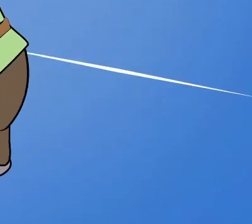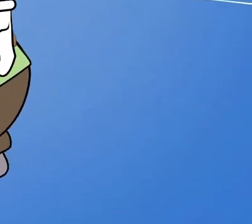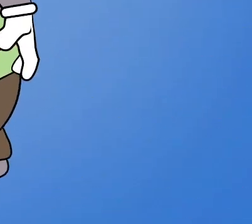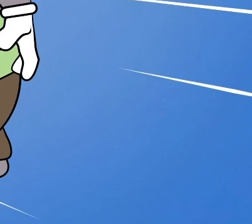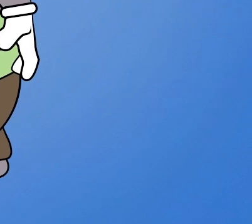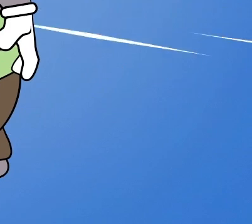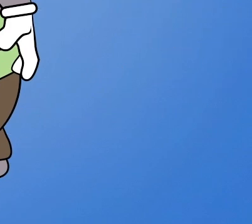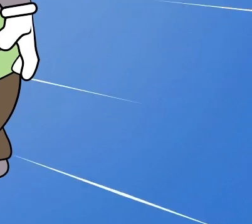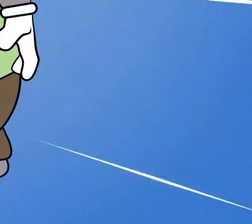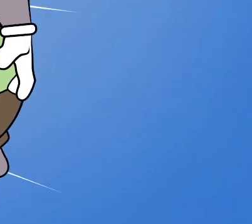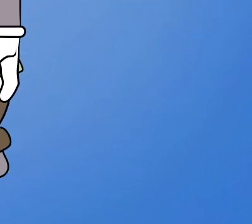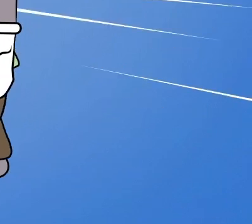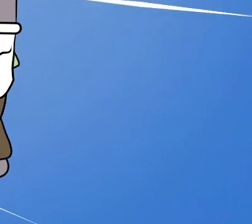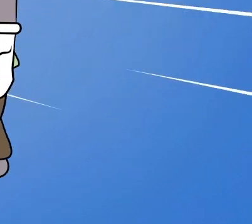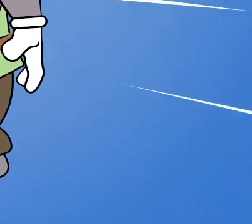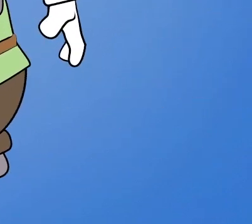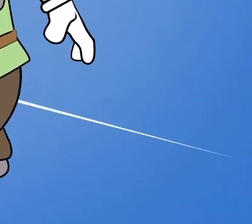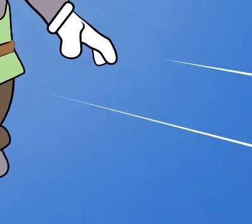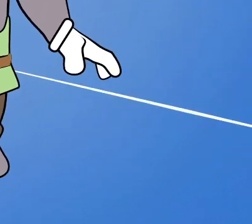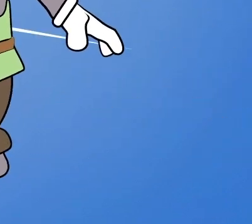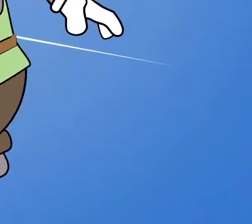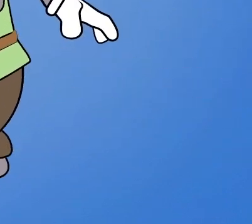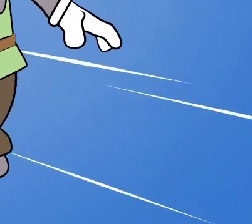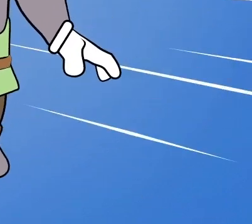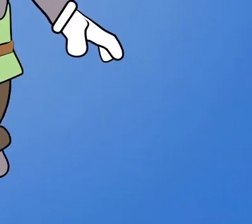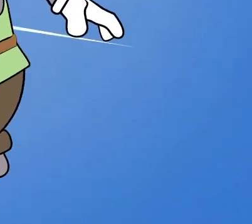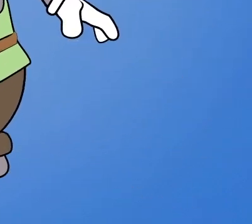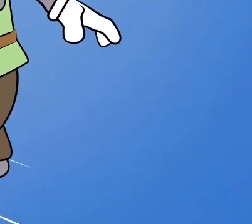Welcome and study with Tanzania Institute of Education.